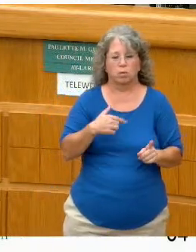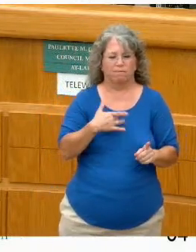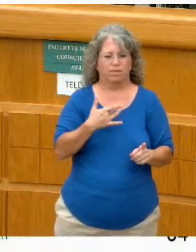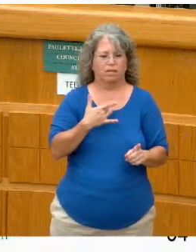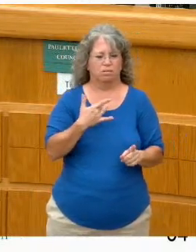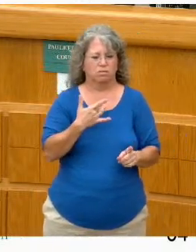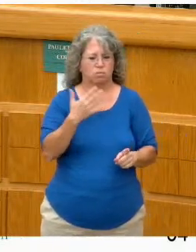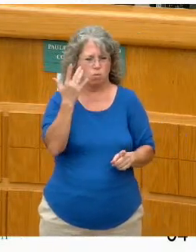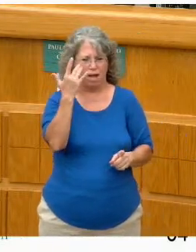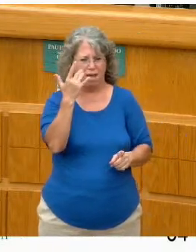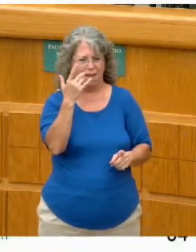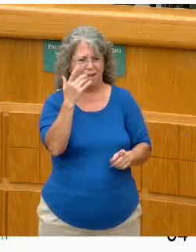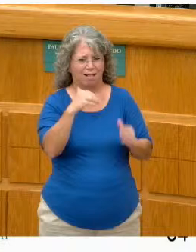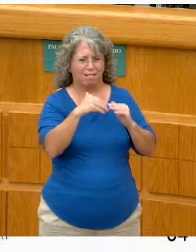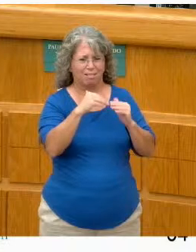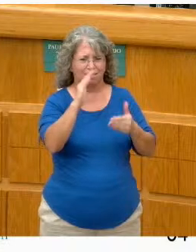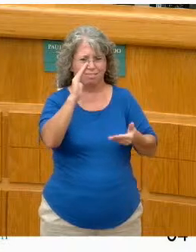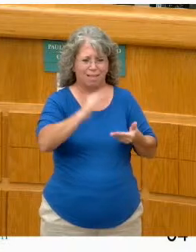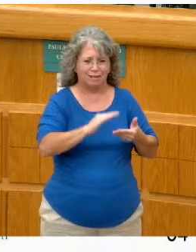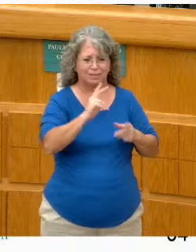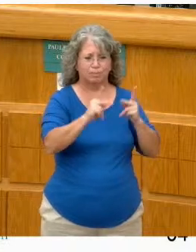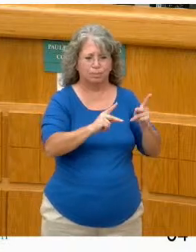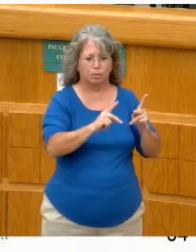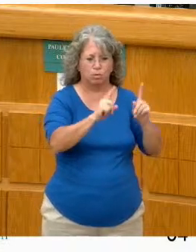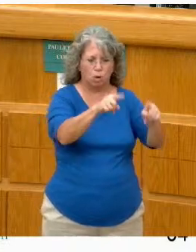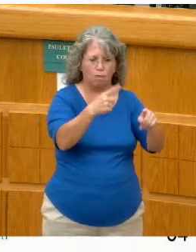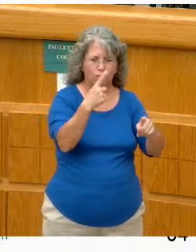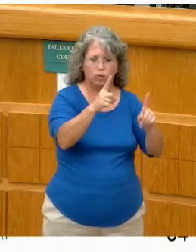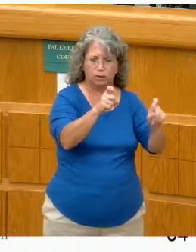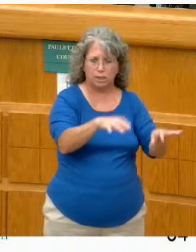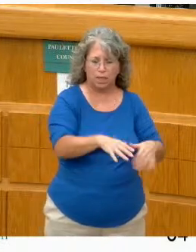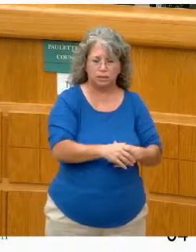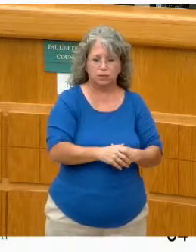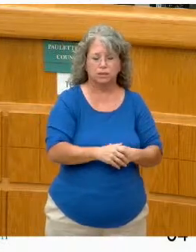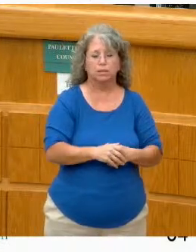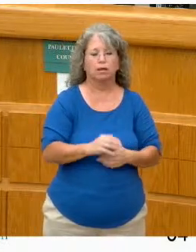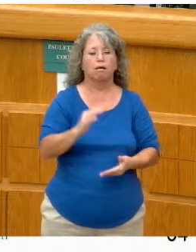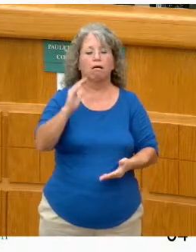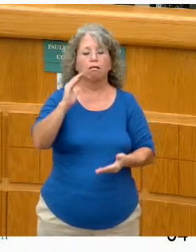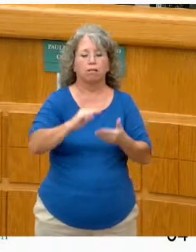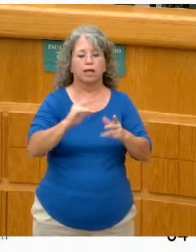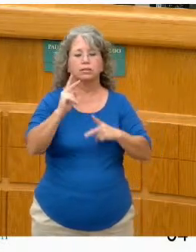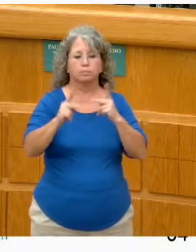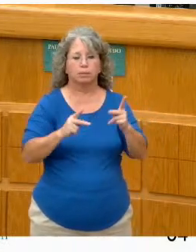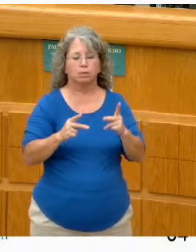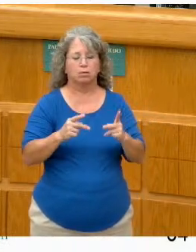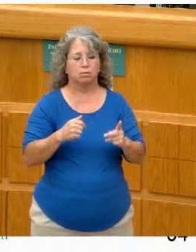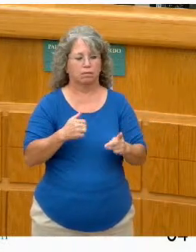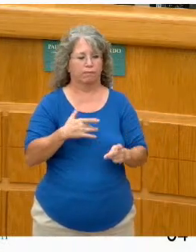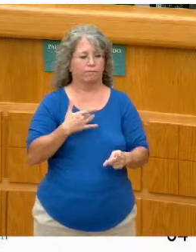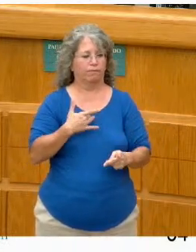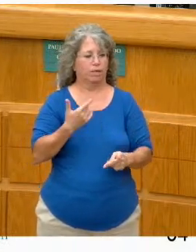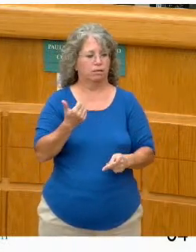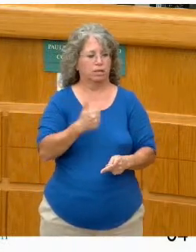people getting tested is that there's less people that feel like they're becoming symptomatic with